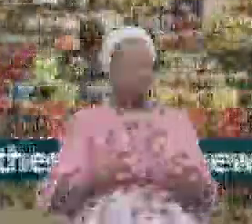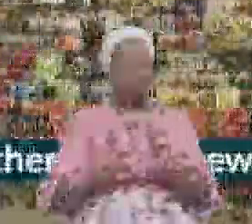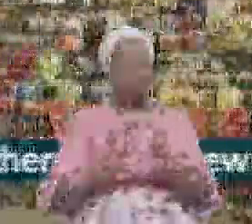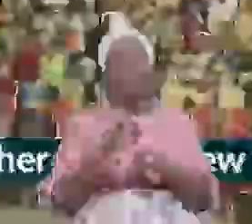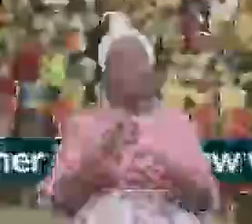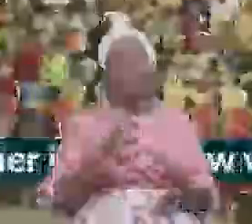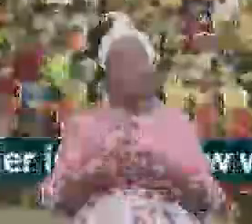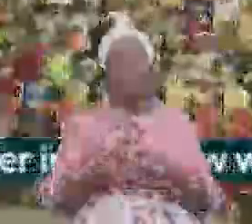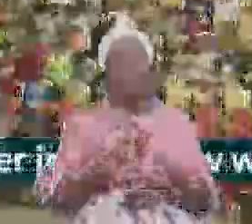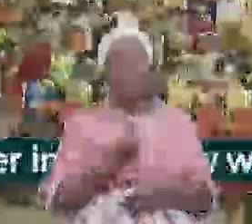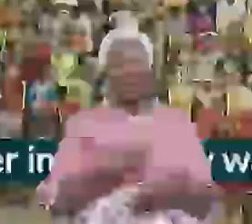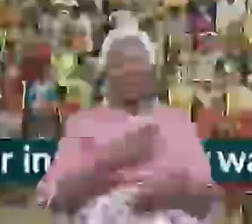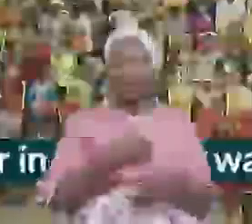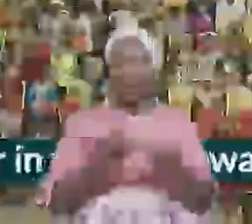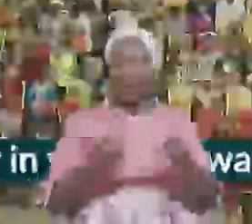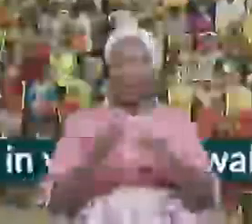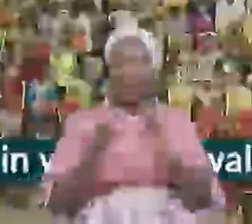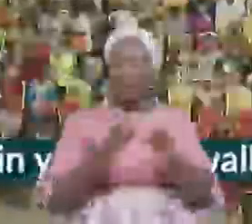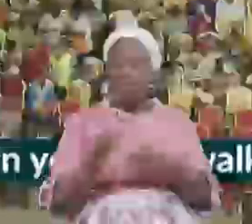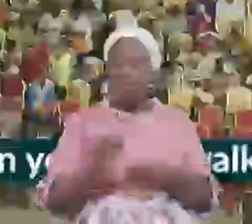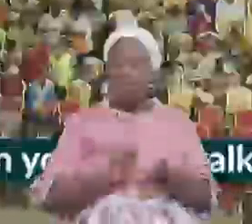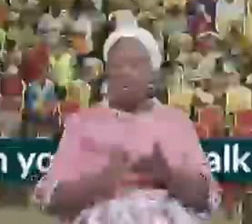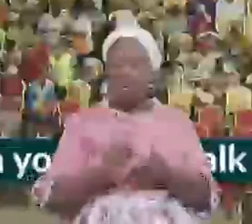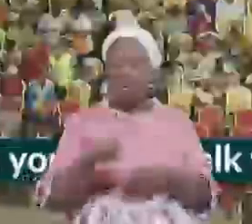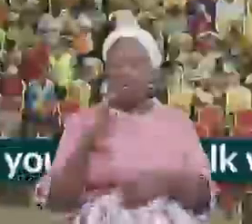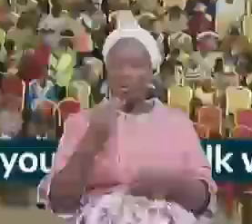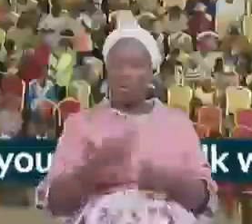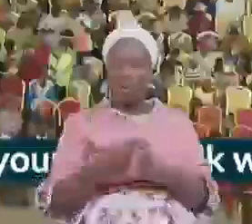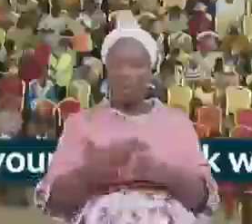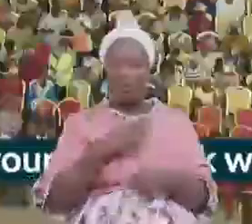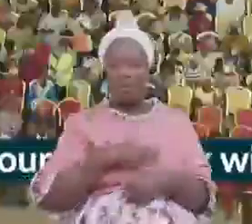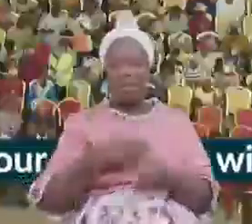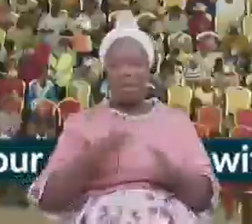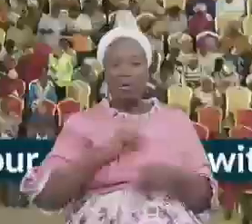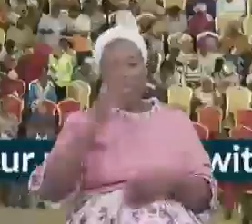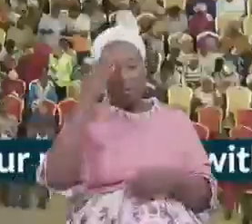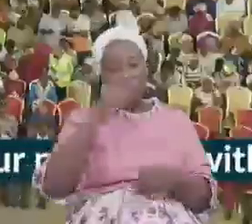with the particulars you are taking. Yes,